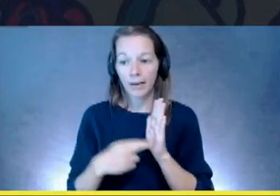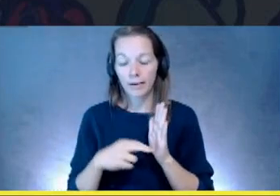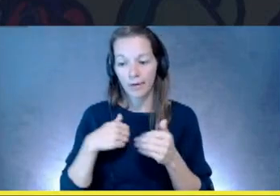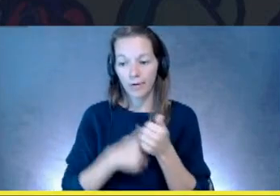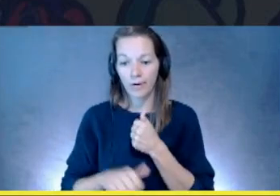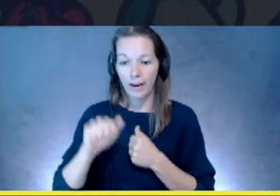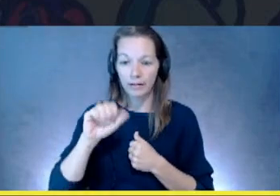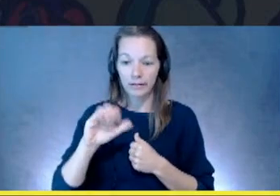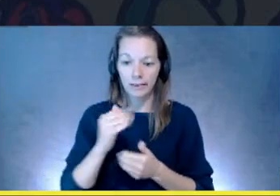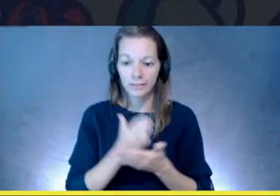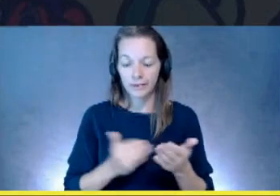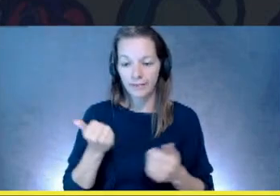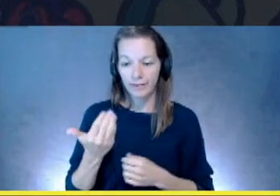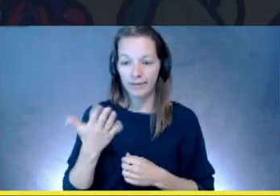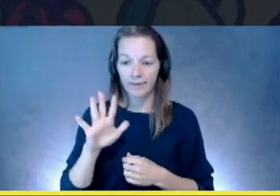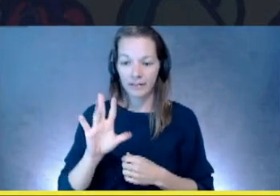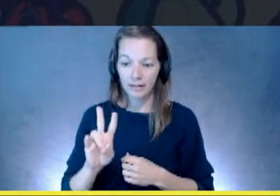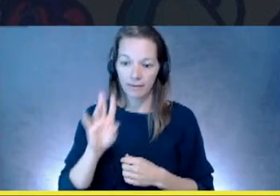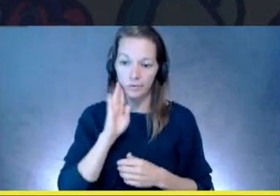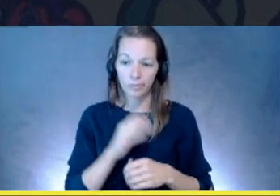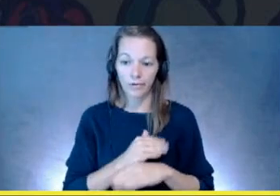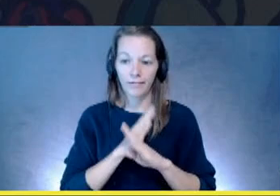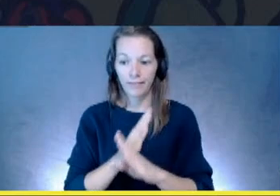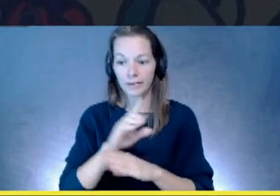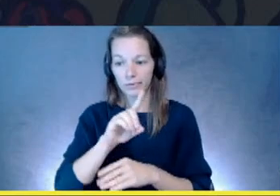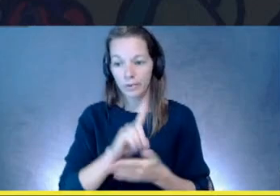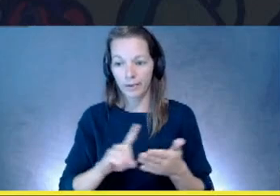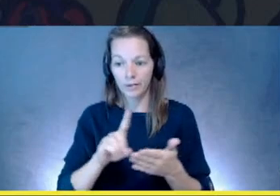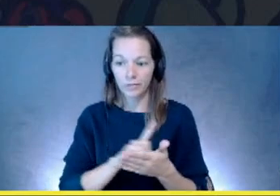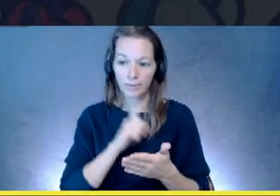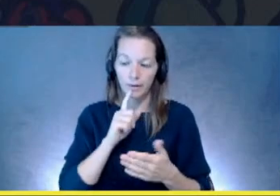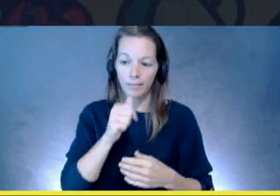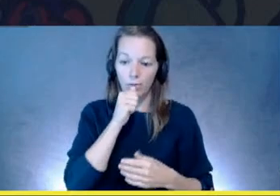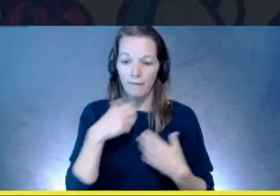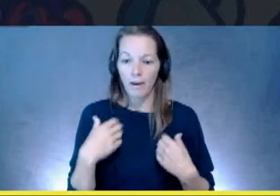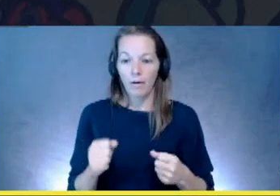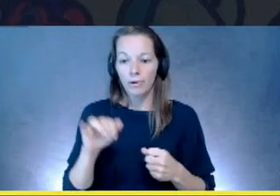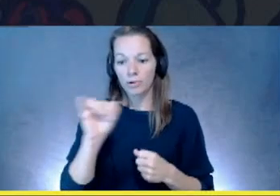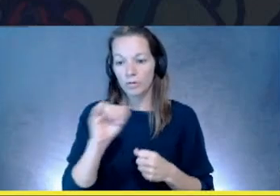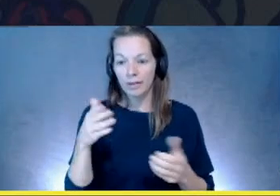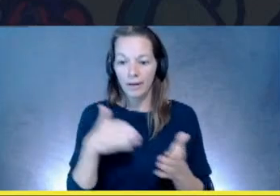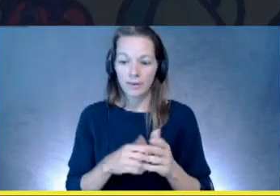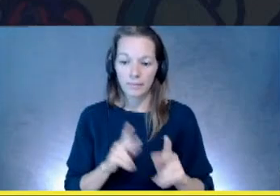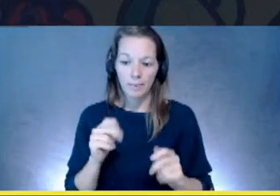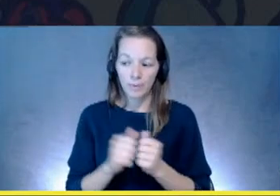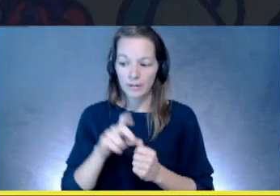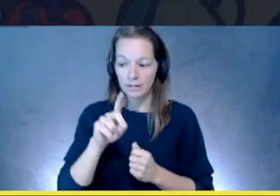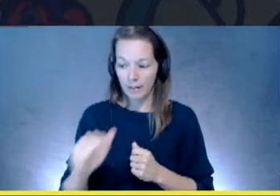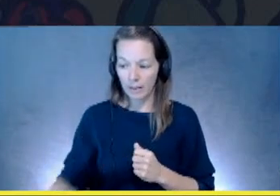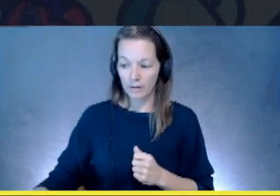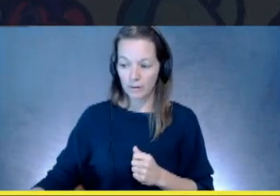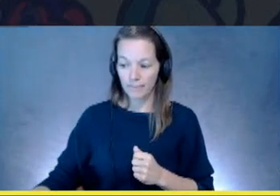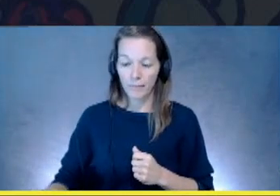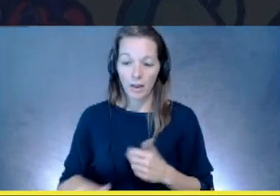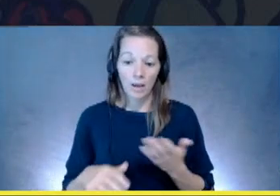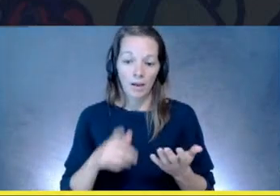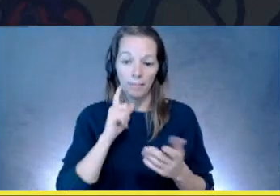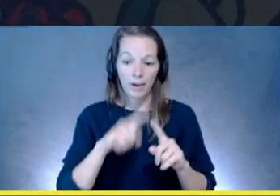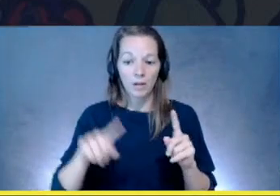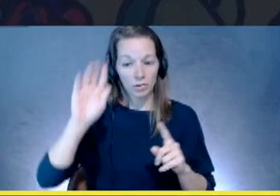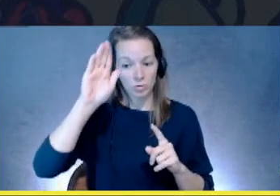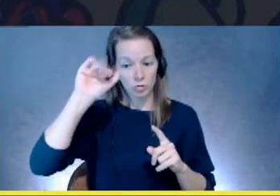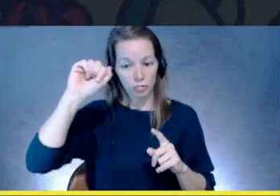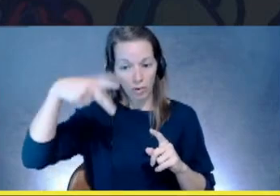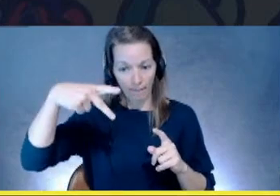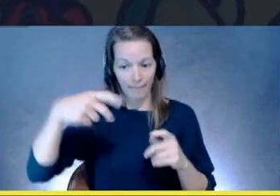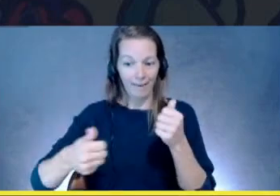Section 1557 to prevent discrimination by private health insurers against people with disabilities, but the Trump administration narrowed the